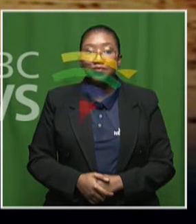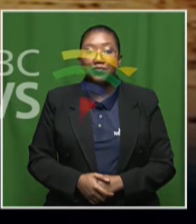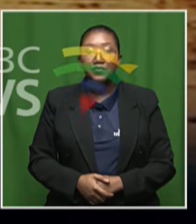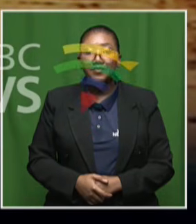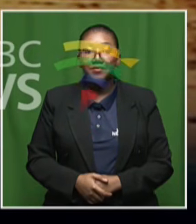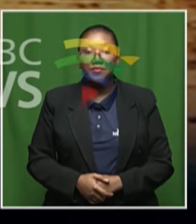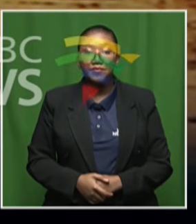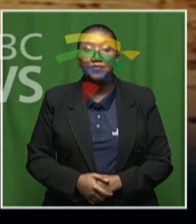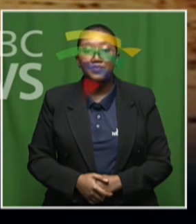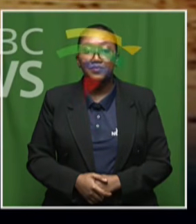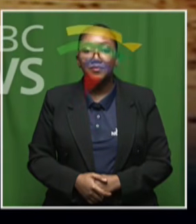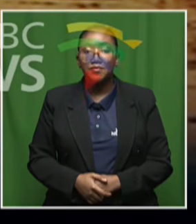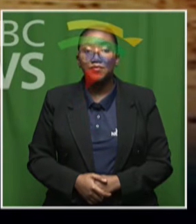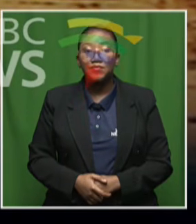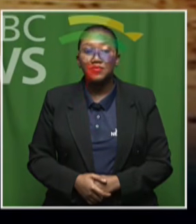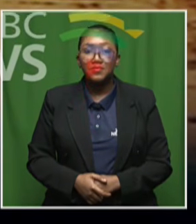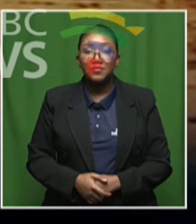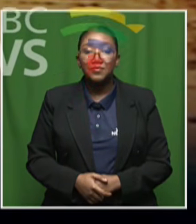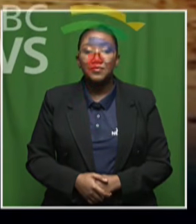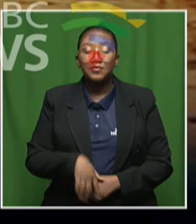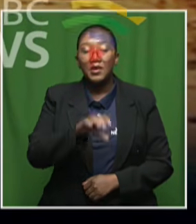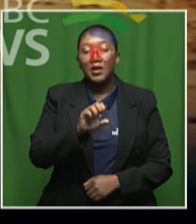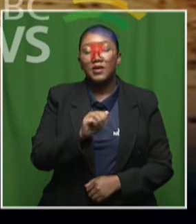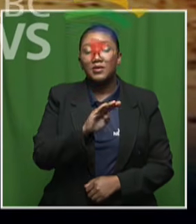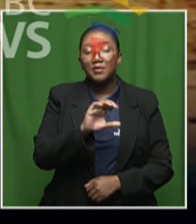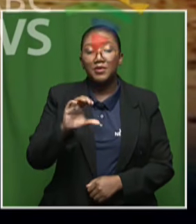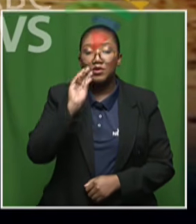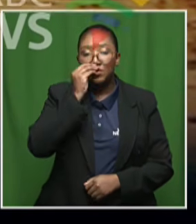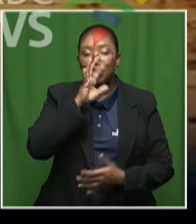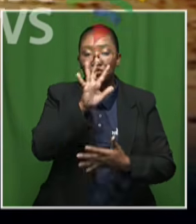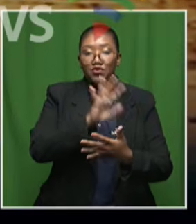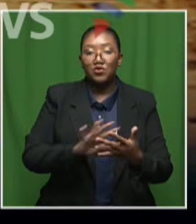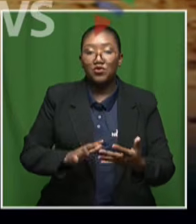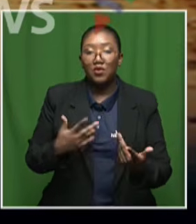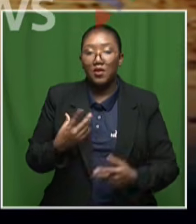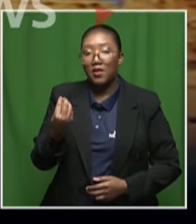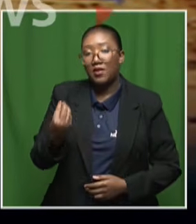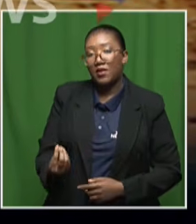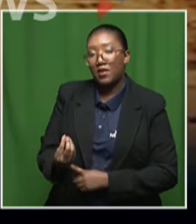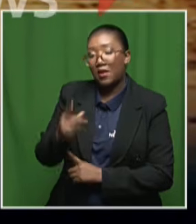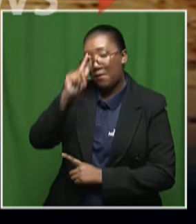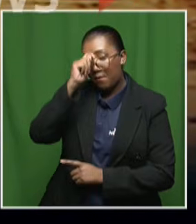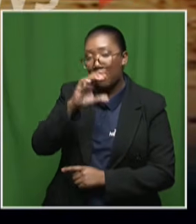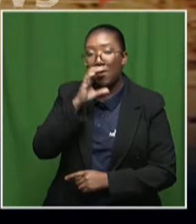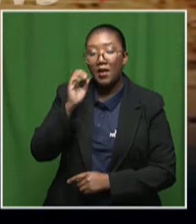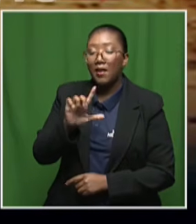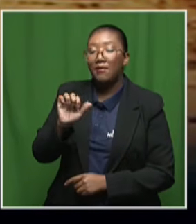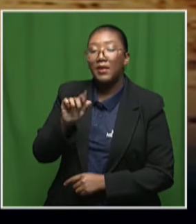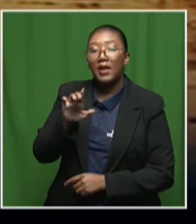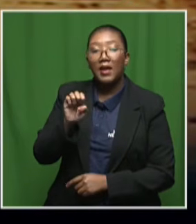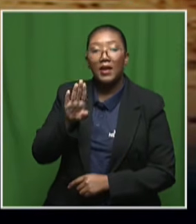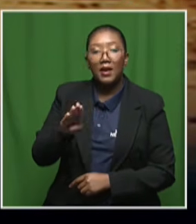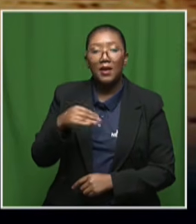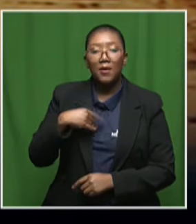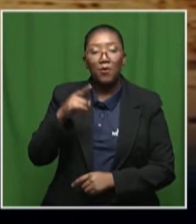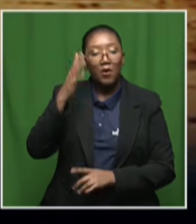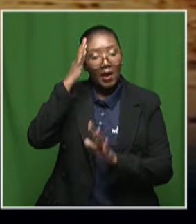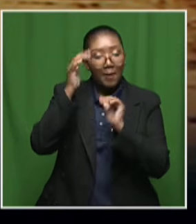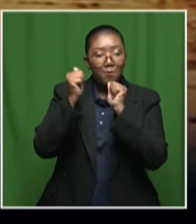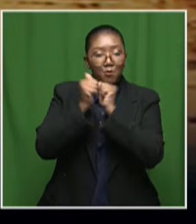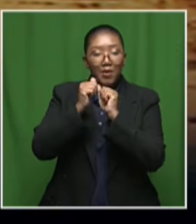All right, so as we continue with more news now, and also following an SABC news story about little boy Caleb van Wyk, who was born with a rare brain